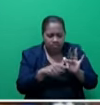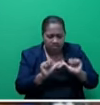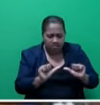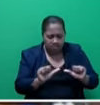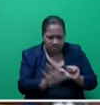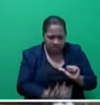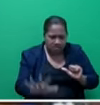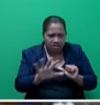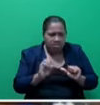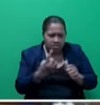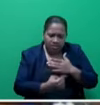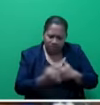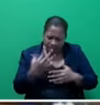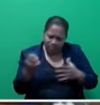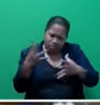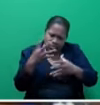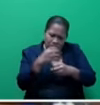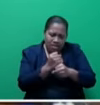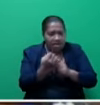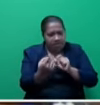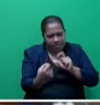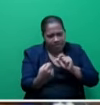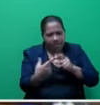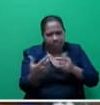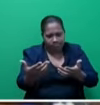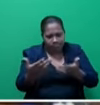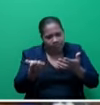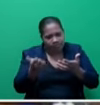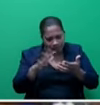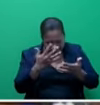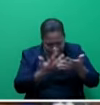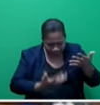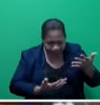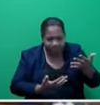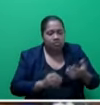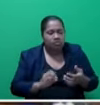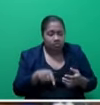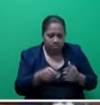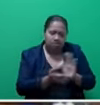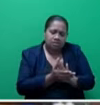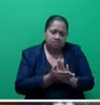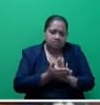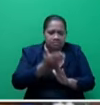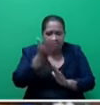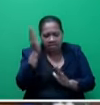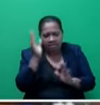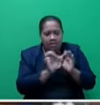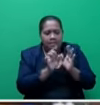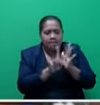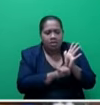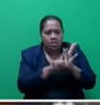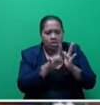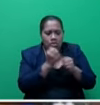concluded and the feedback is being analysed. These sites, Mr. Speaker, say are areas of high biological diversity importance